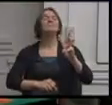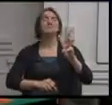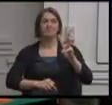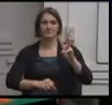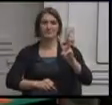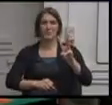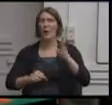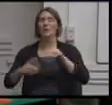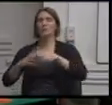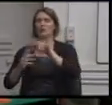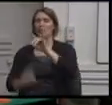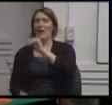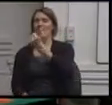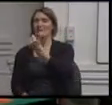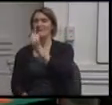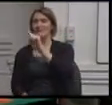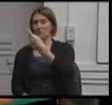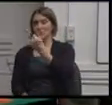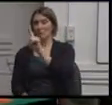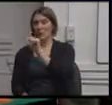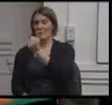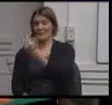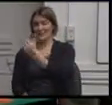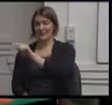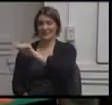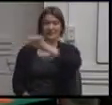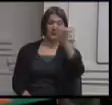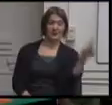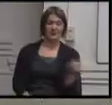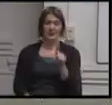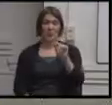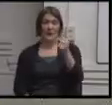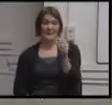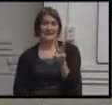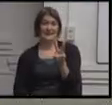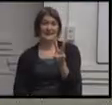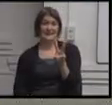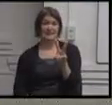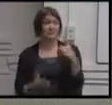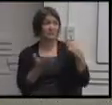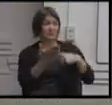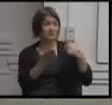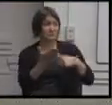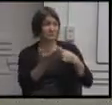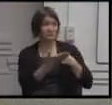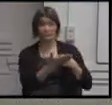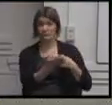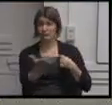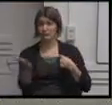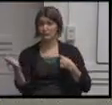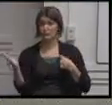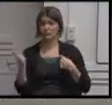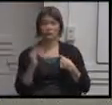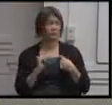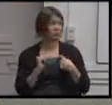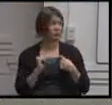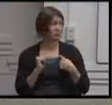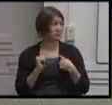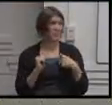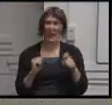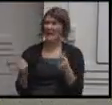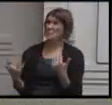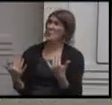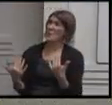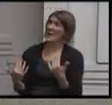1st, 2015 to June 30th, 2016. Is there any discussion from anybody on the board, or any questions or comments? Do we need to